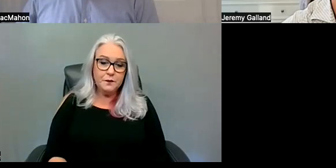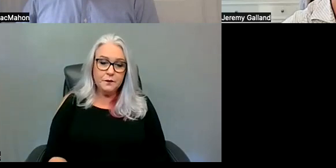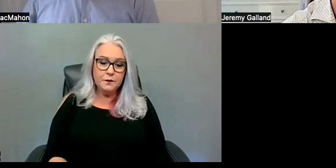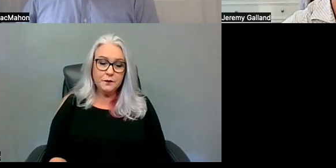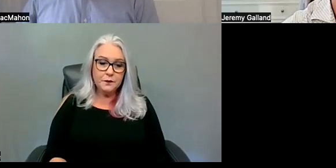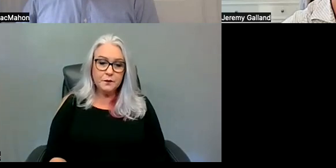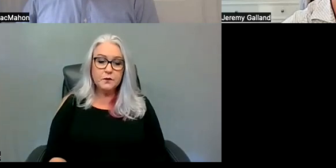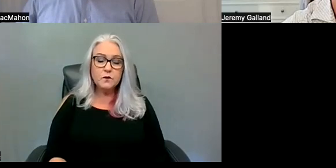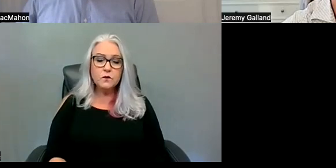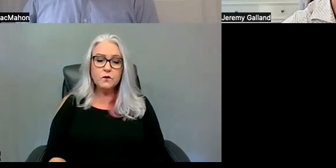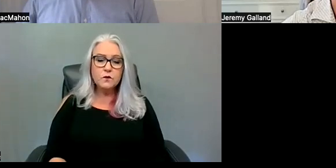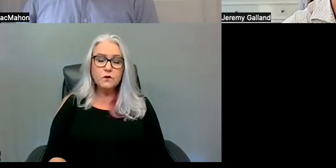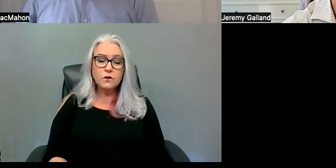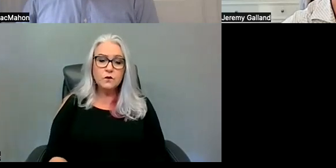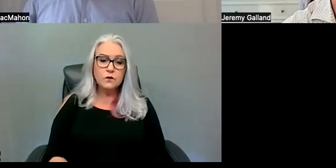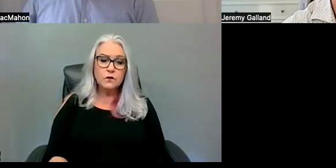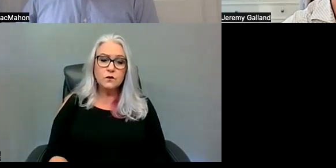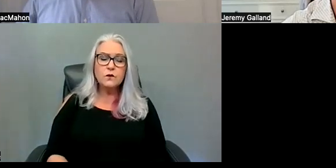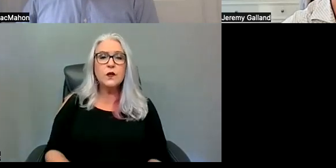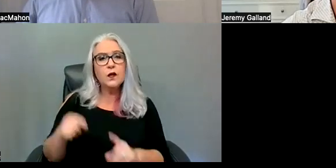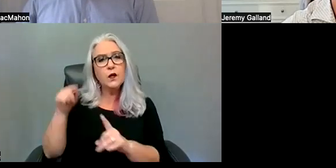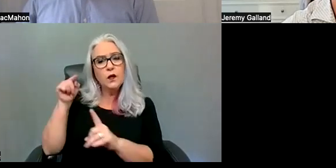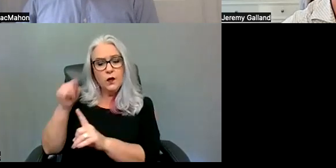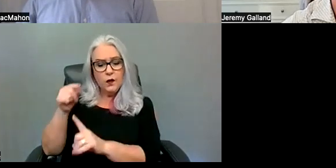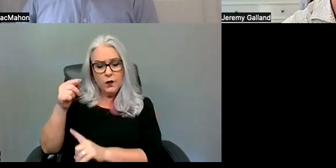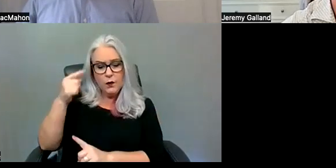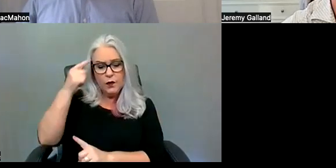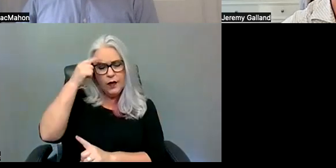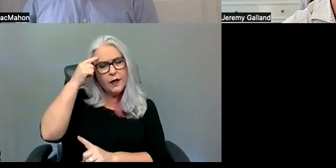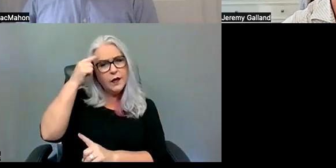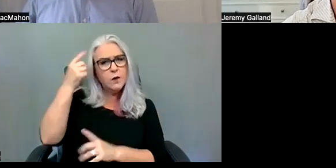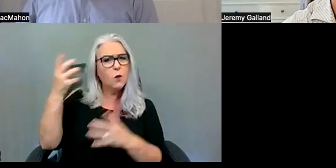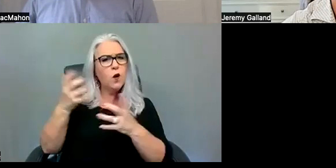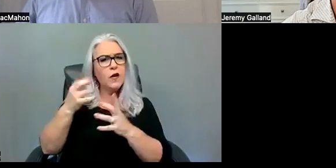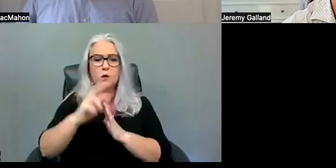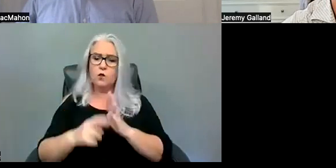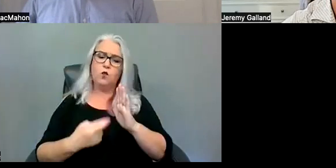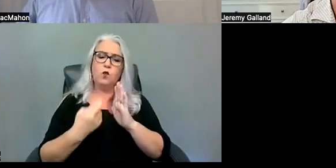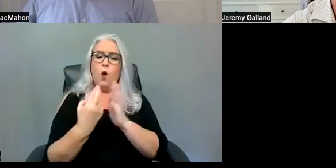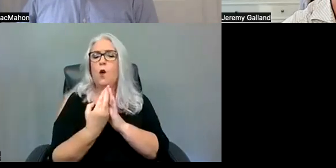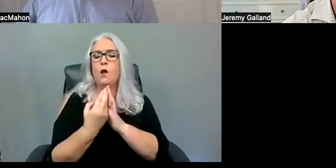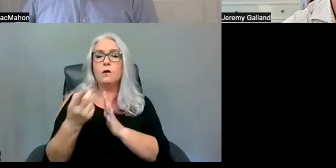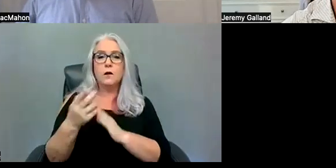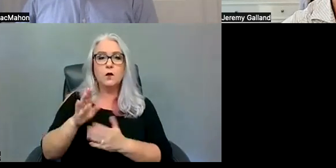role of the school board in the Hastings district, and how do you envision your contribution to